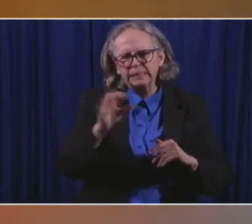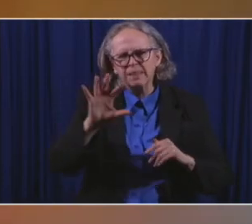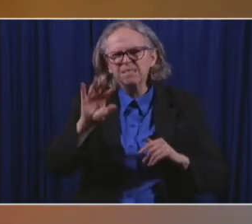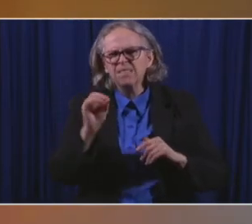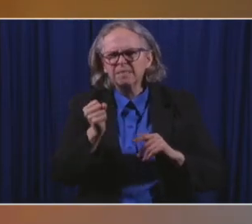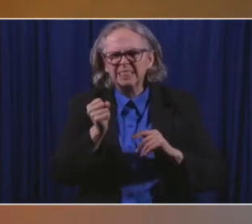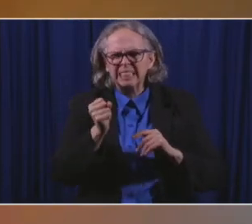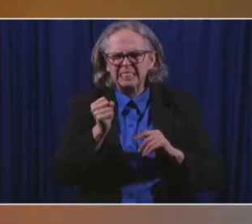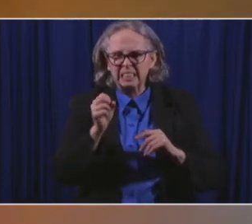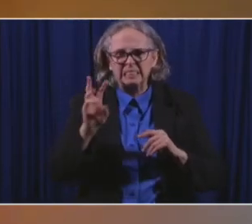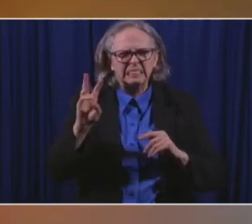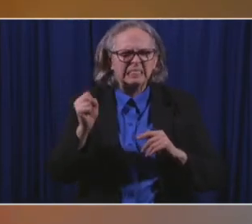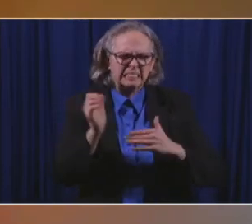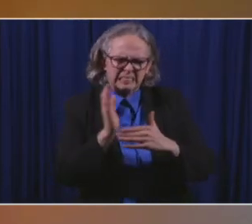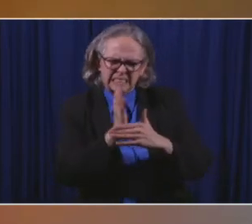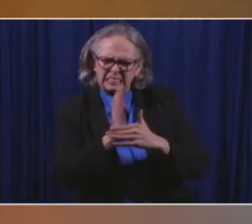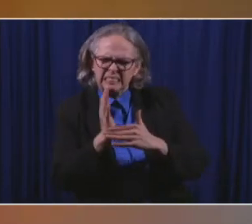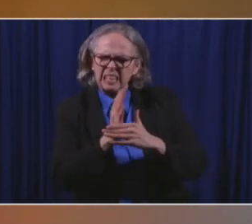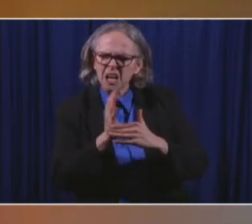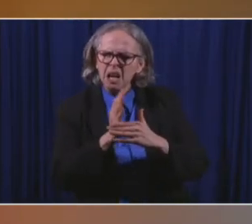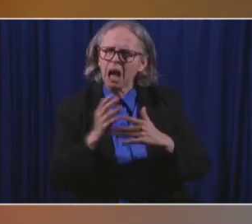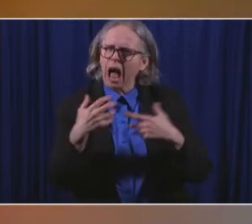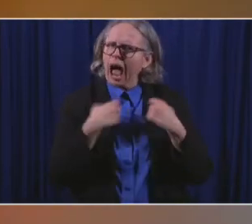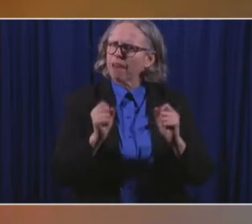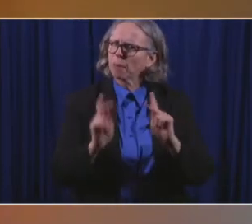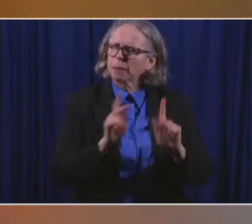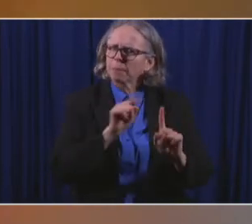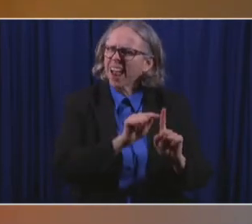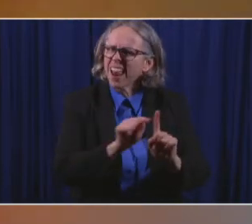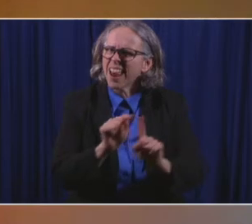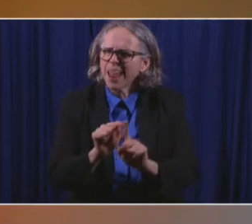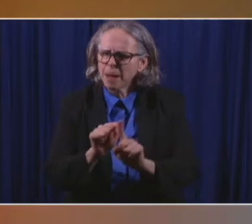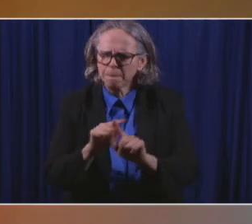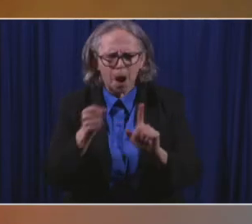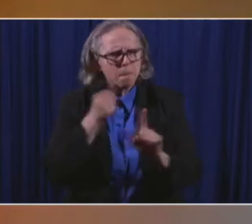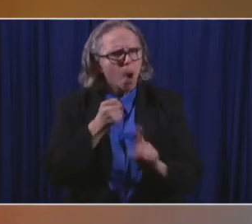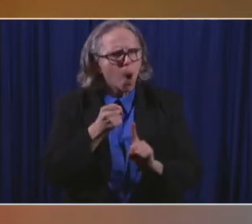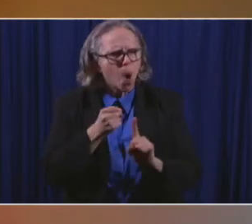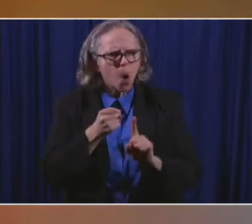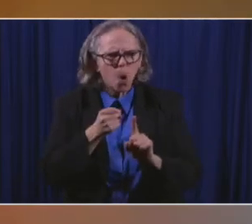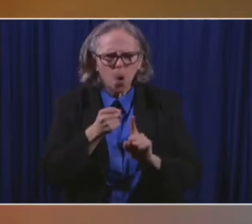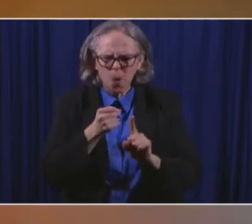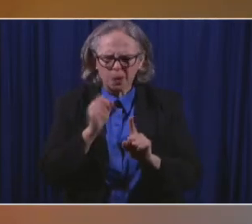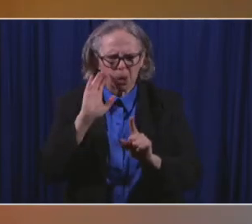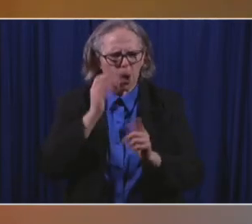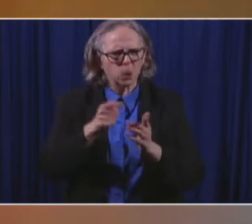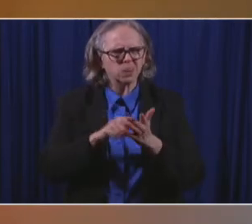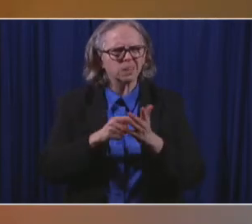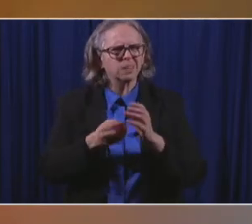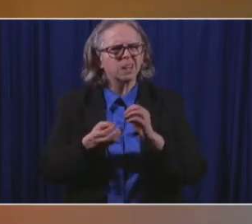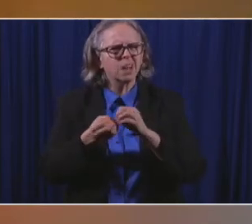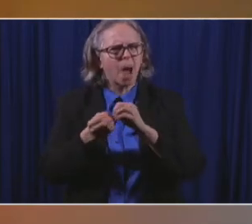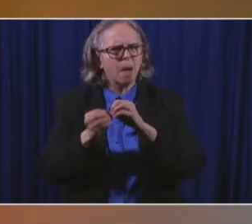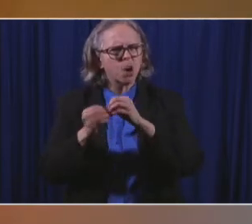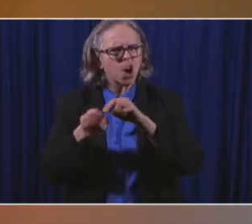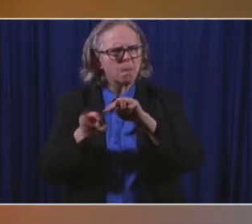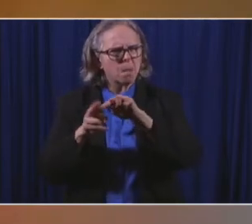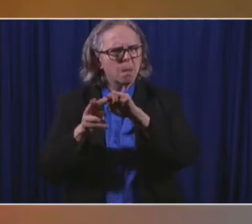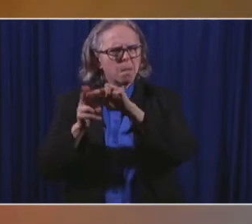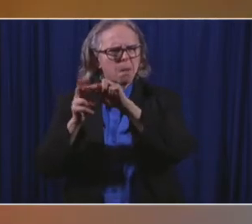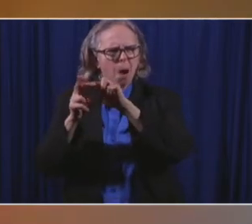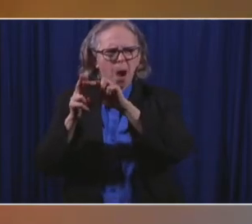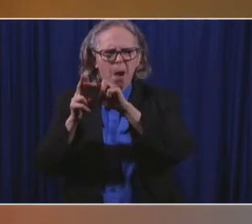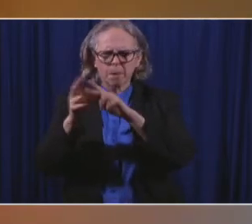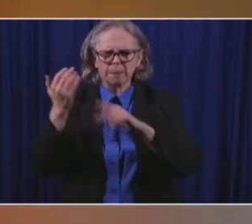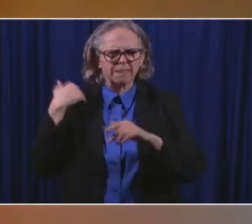healthy. We consider them walkie-talkie adults generally. So I think that's been the change more recently. When you're used to